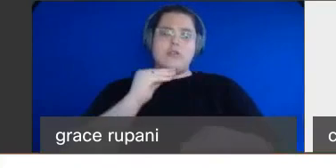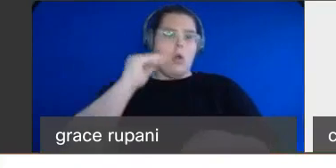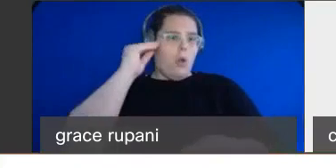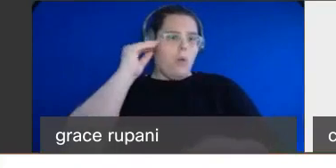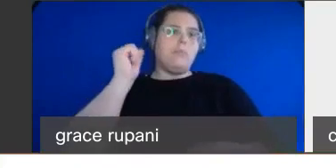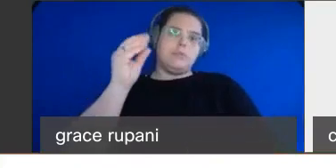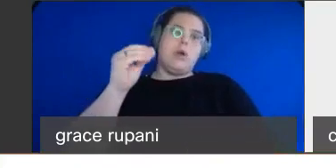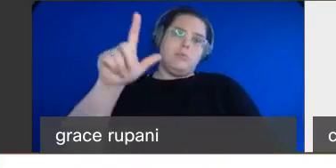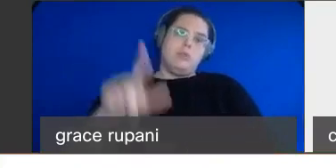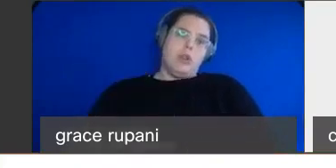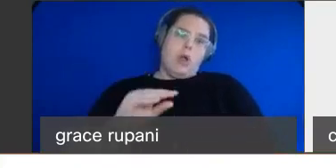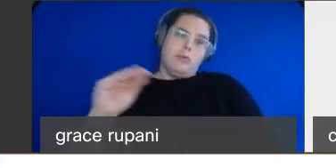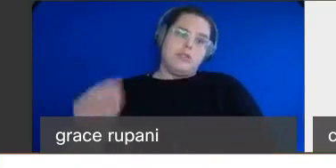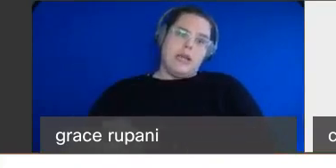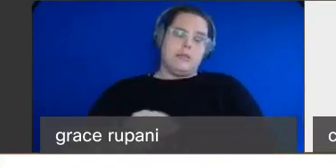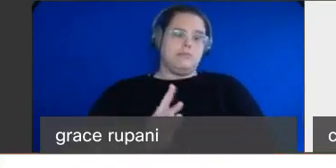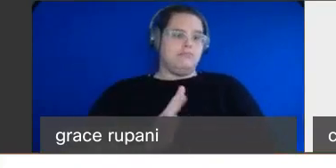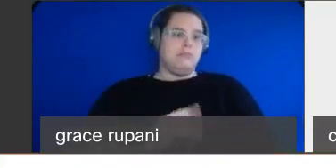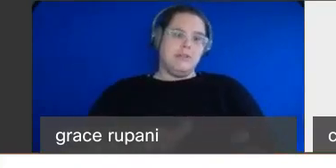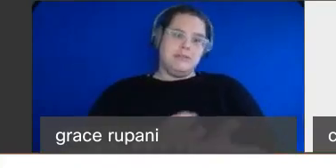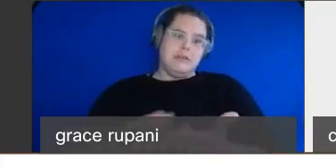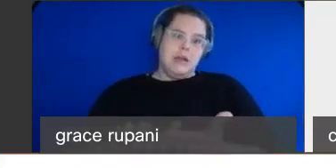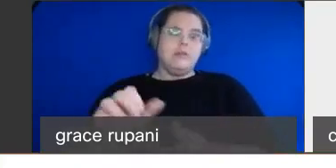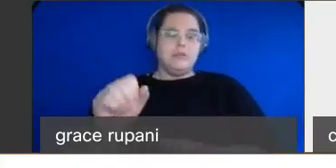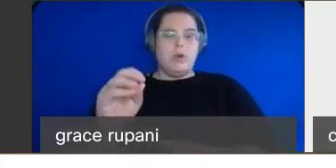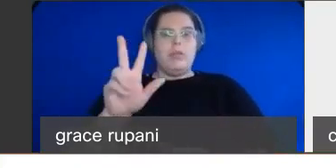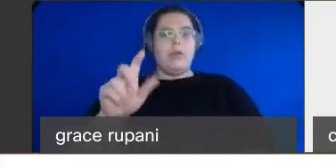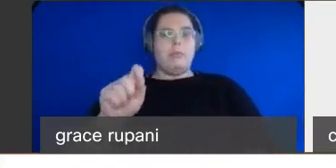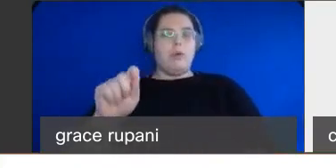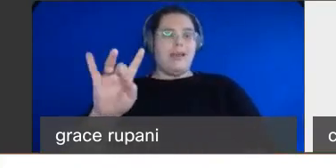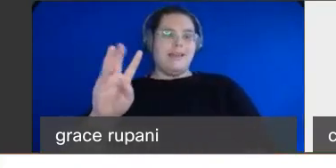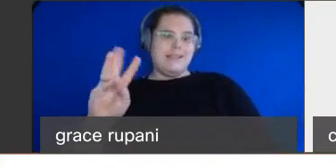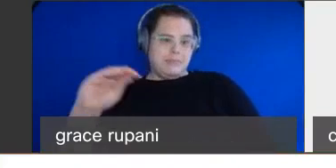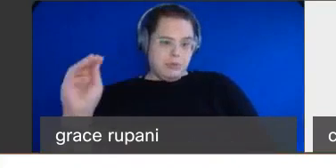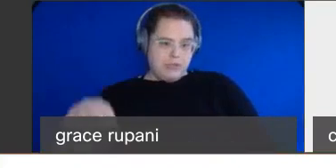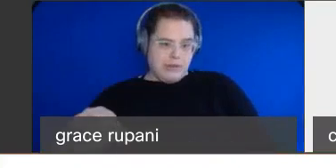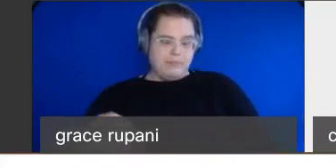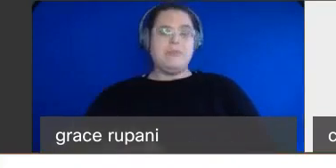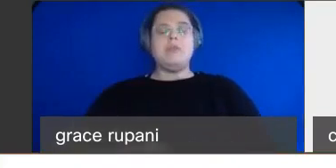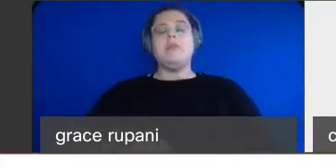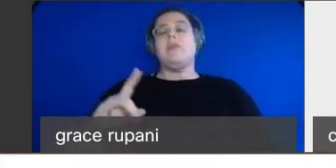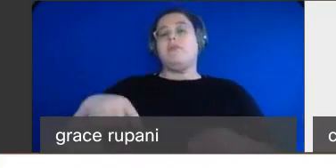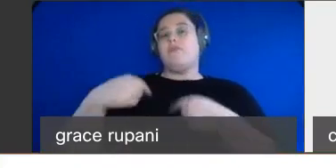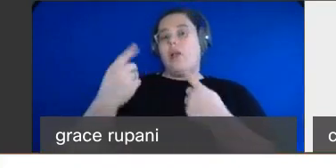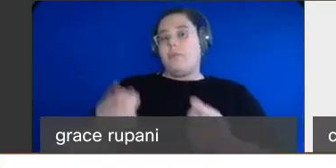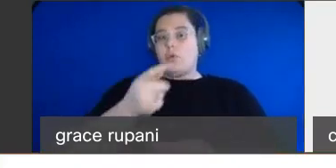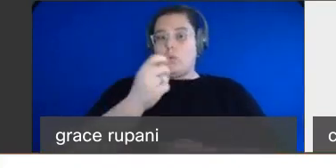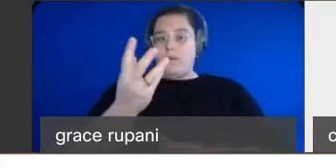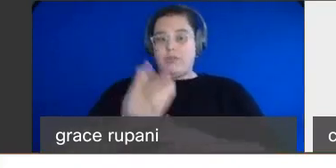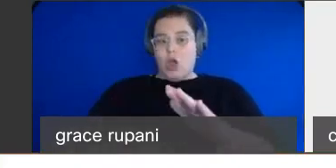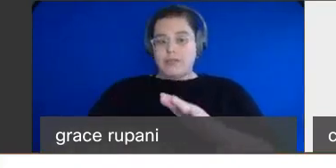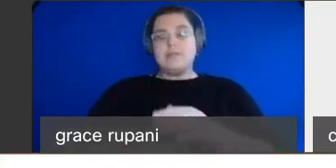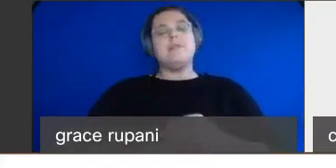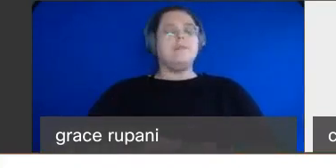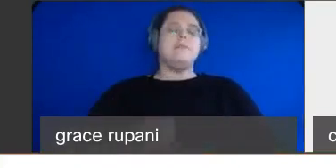who have tested positive, 3.86%. Of those who we've lost to date, there's been 5. And so